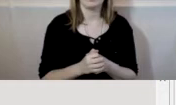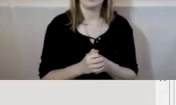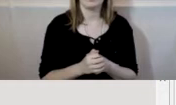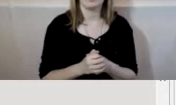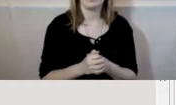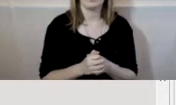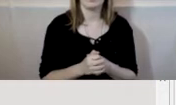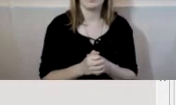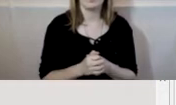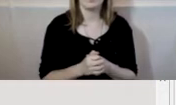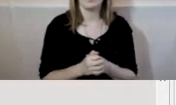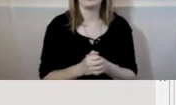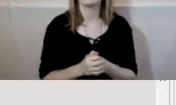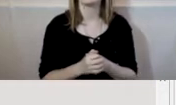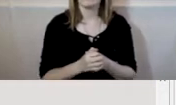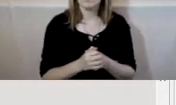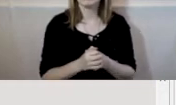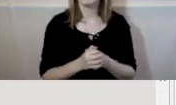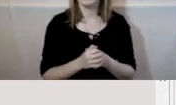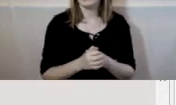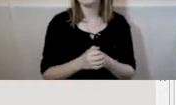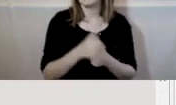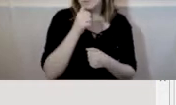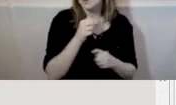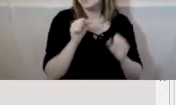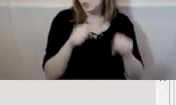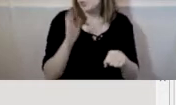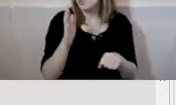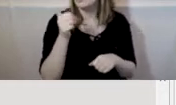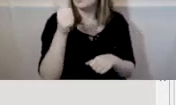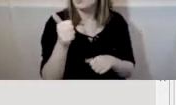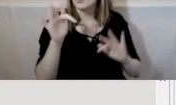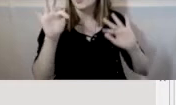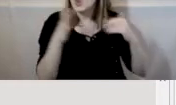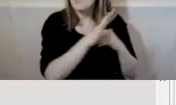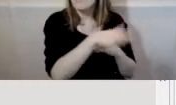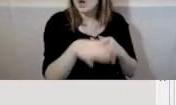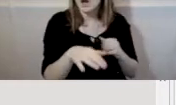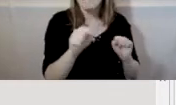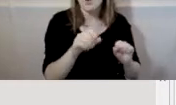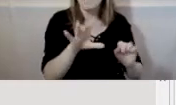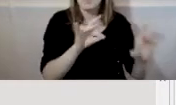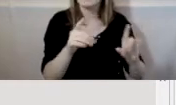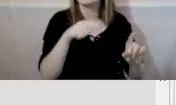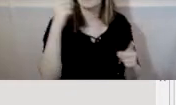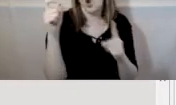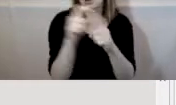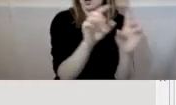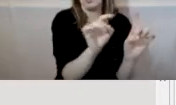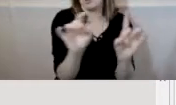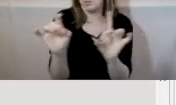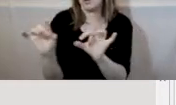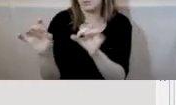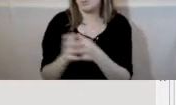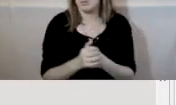that pupils could choose a lot of subjects,